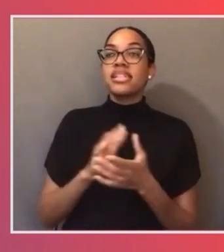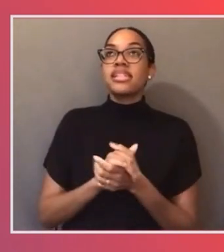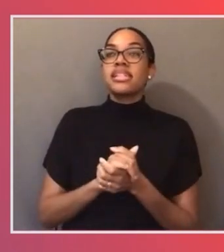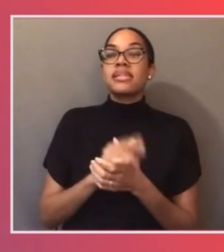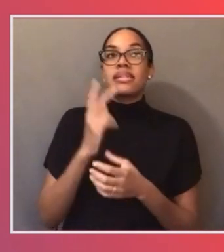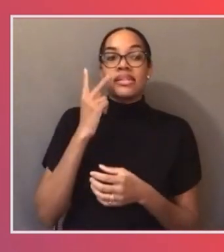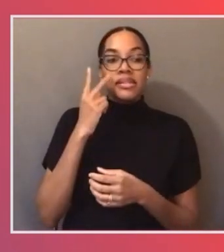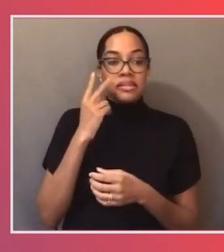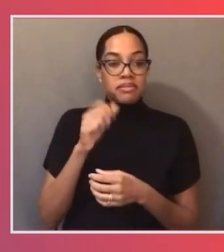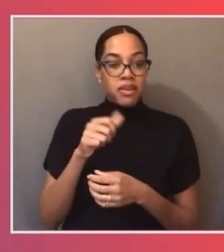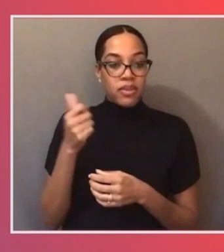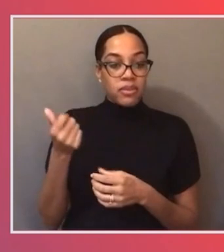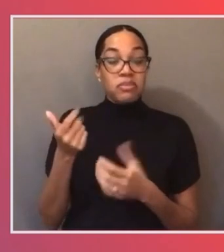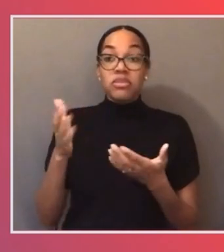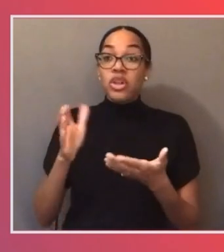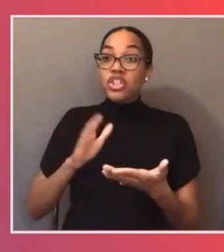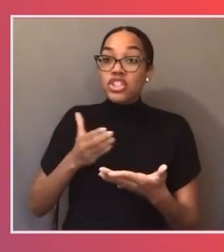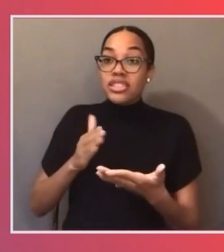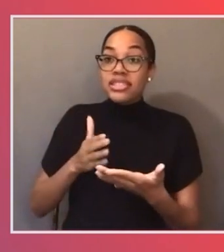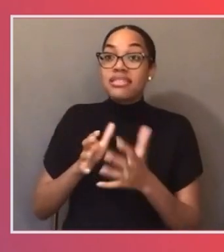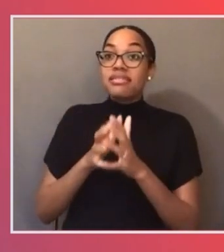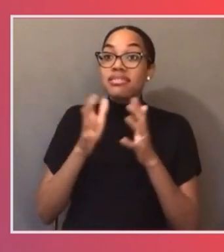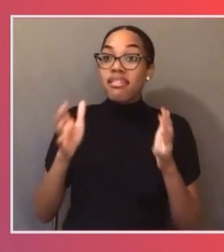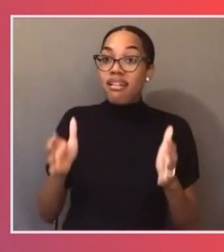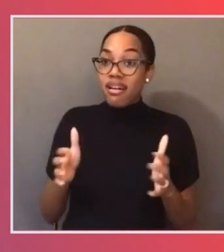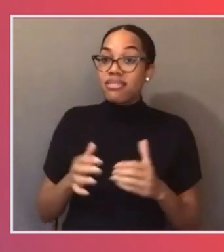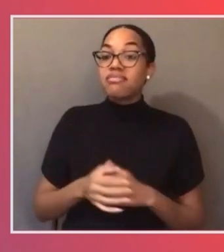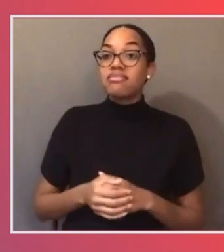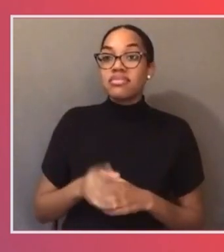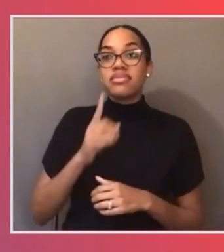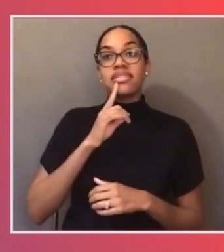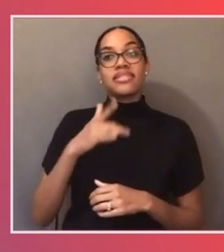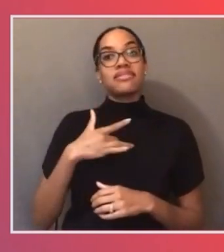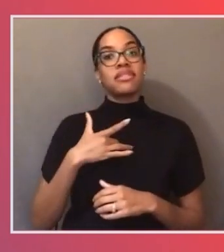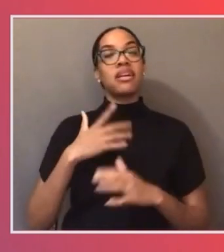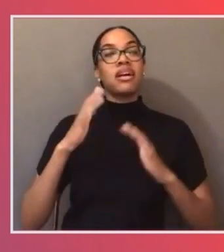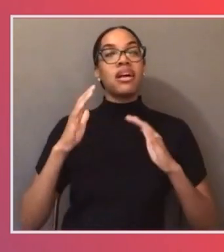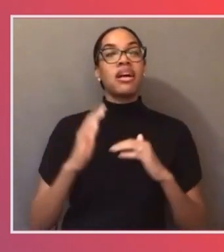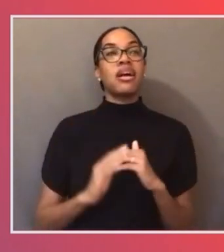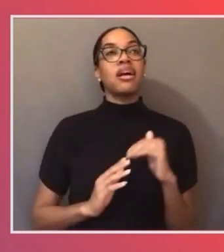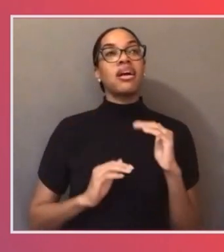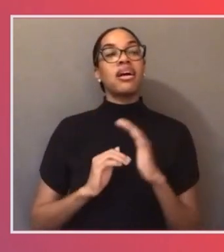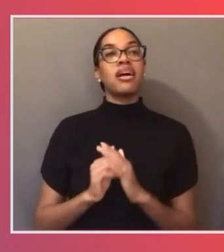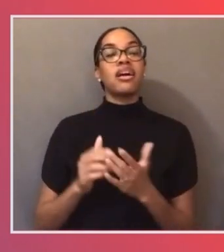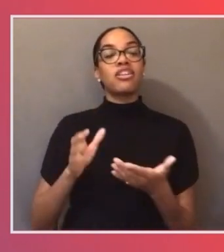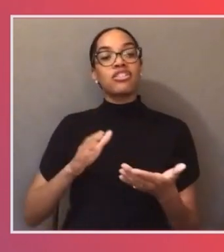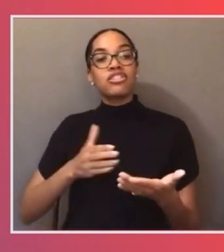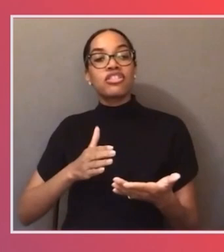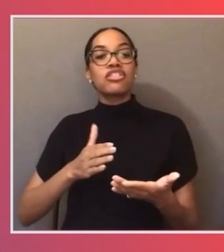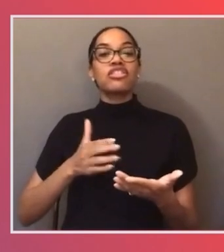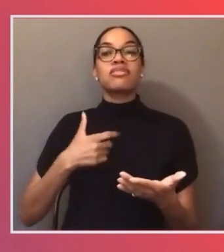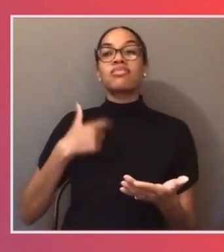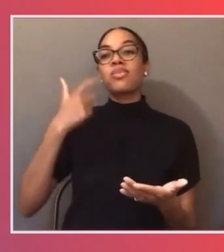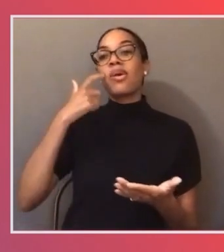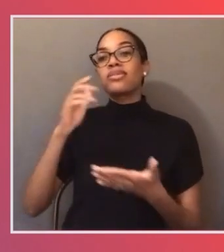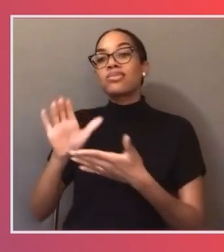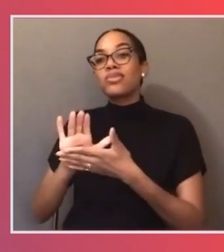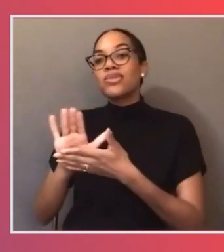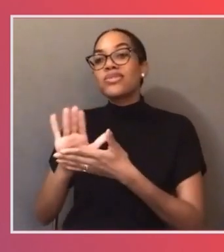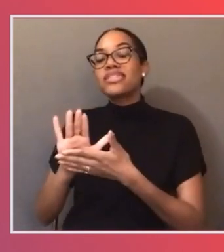Which I find very comforting, and I've been watching a lot of movies. I've been watching a lot of